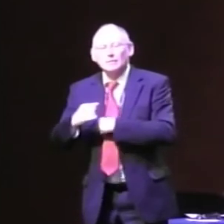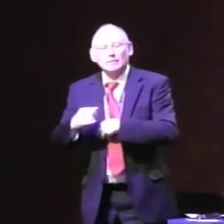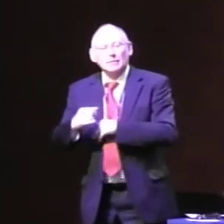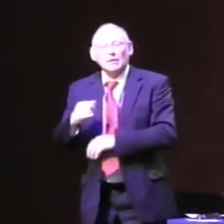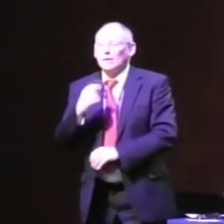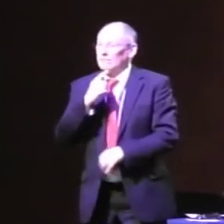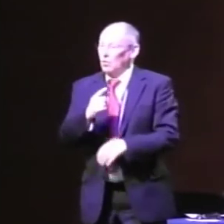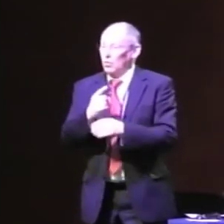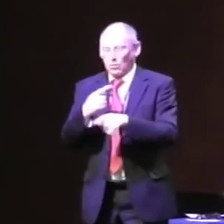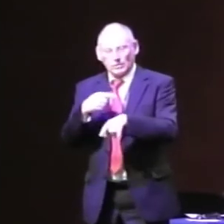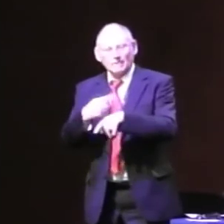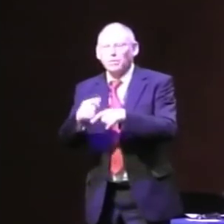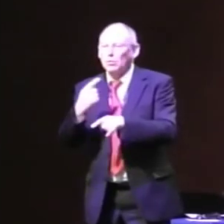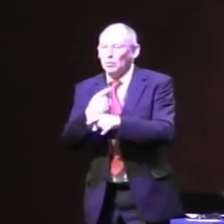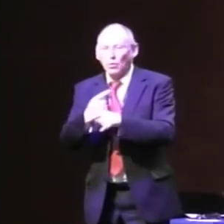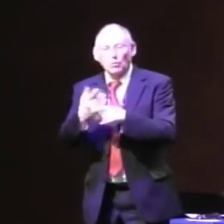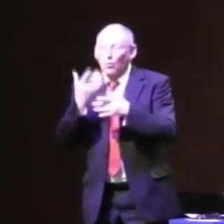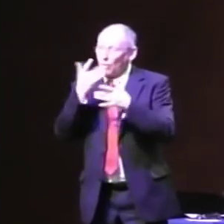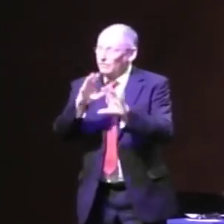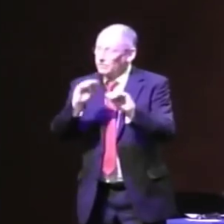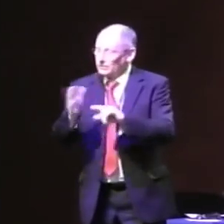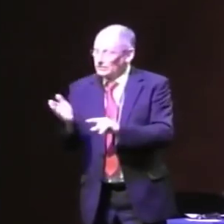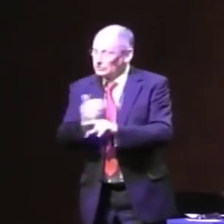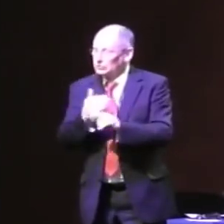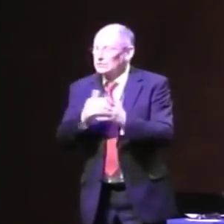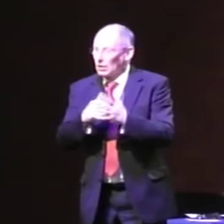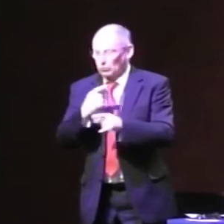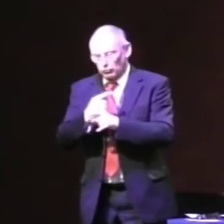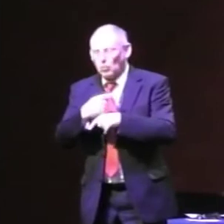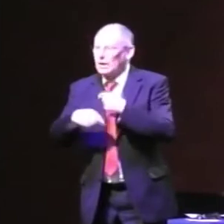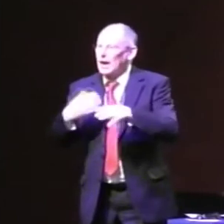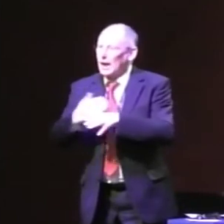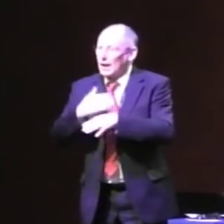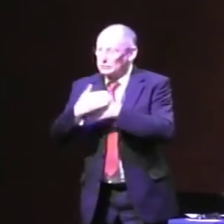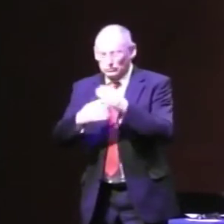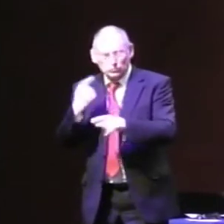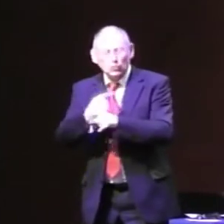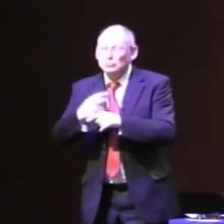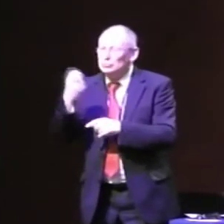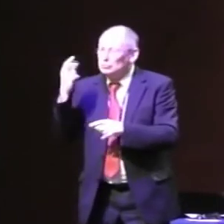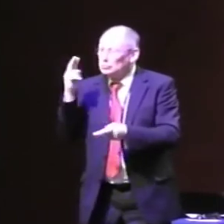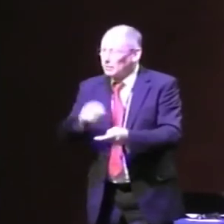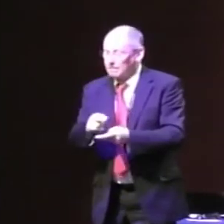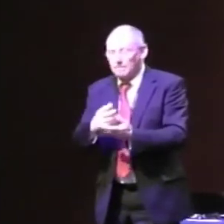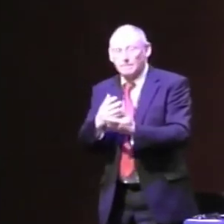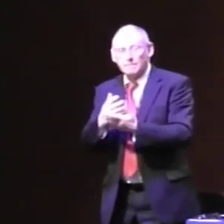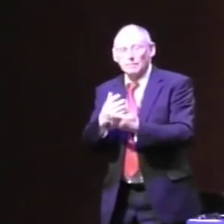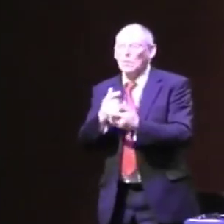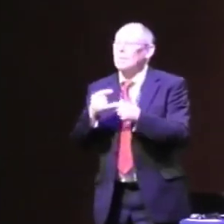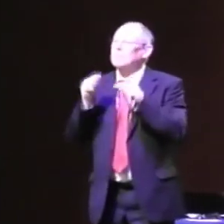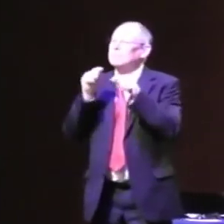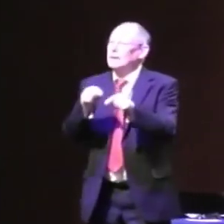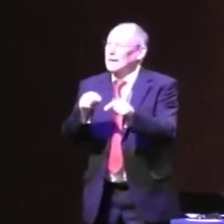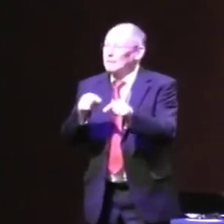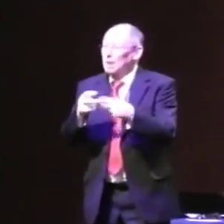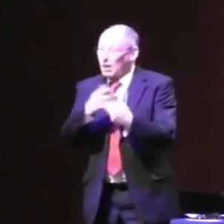time for talk is over. It's time to put the rhetoric into action. Talk is cheap. To blame others is